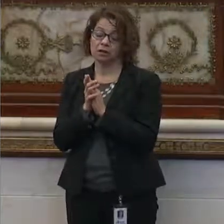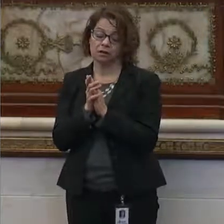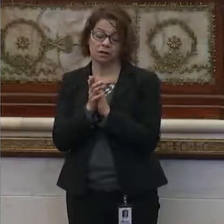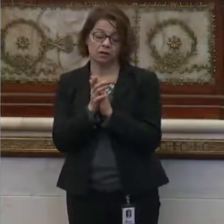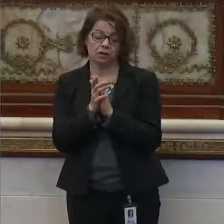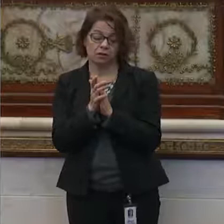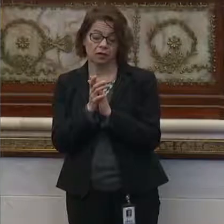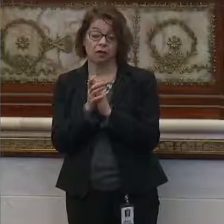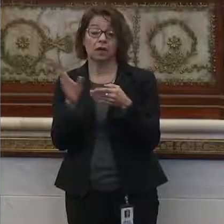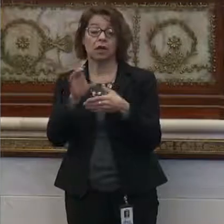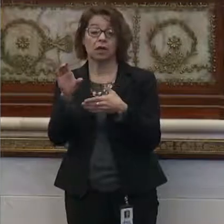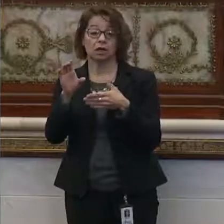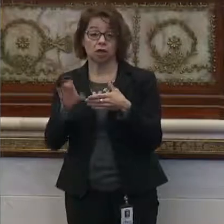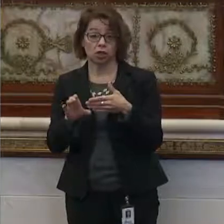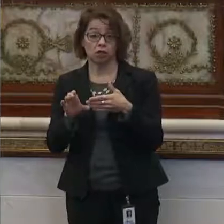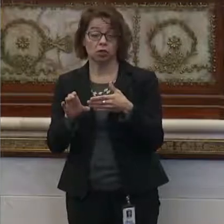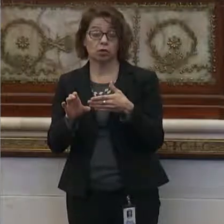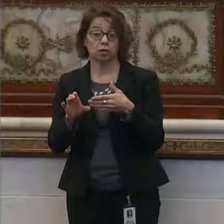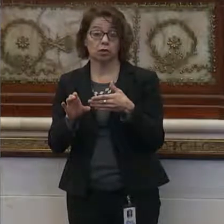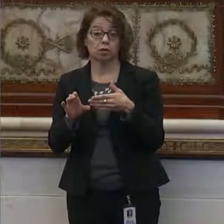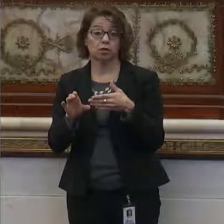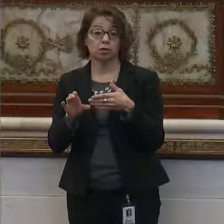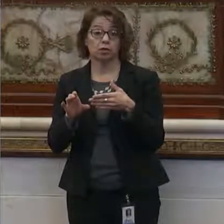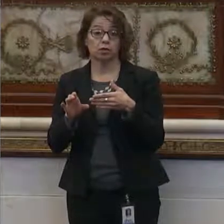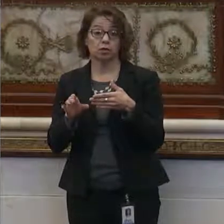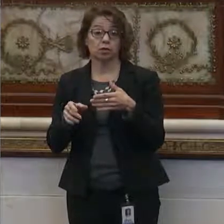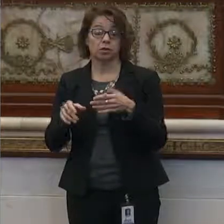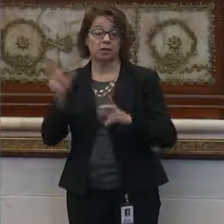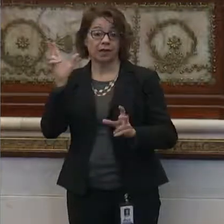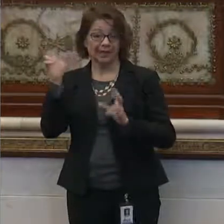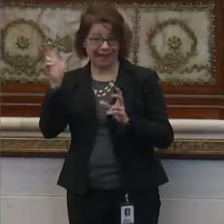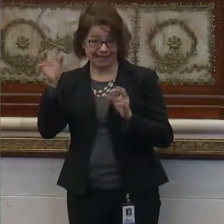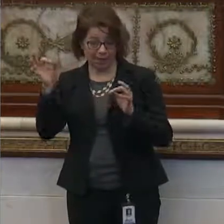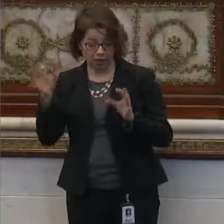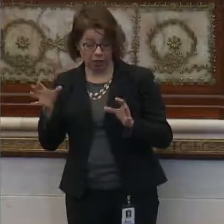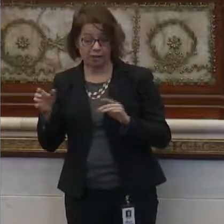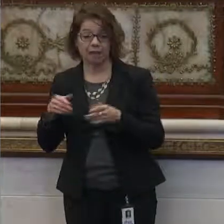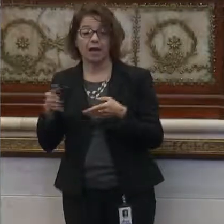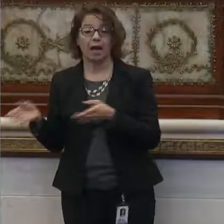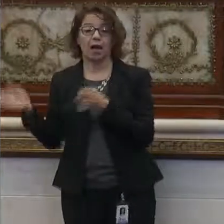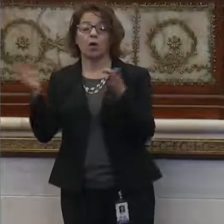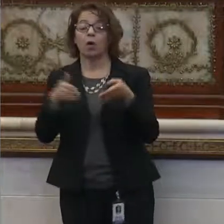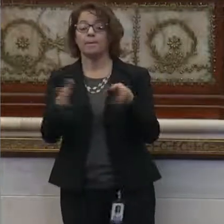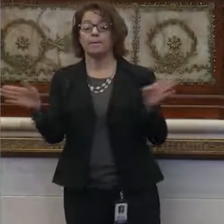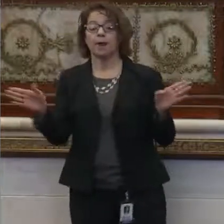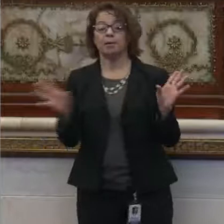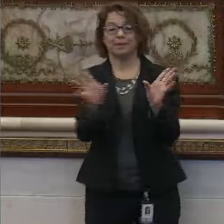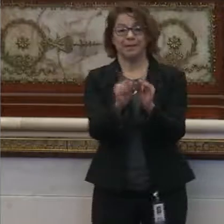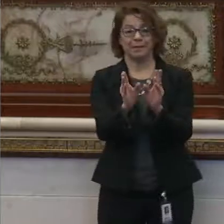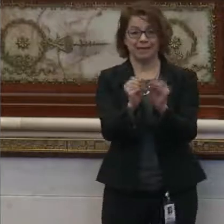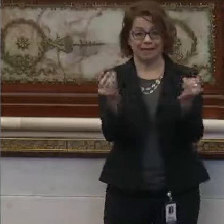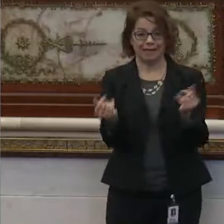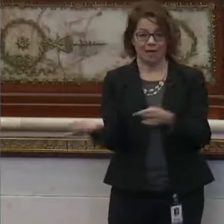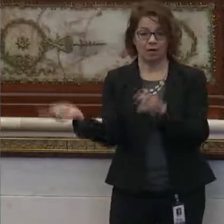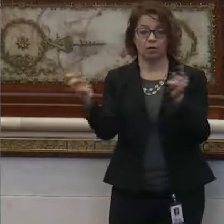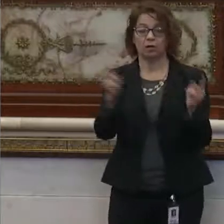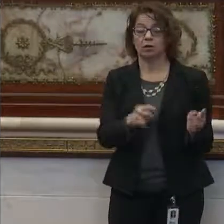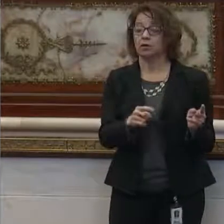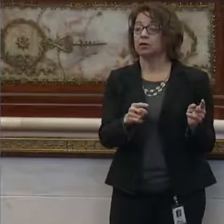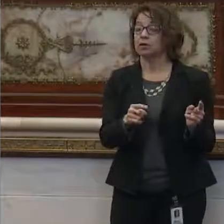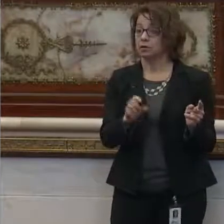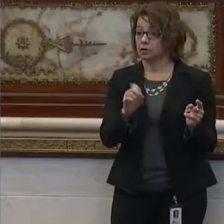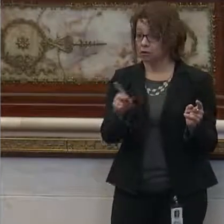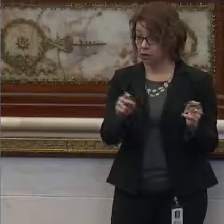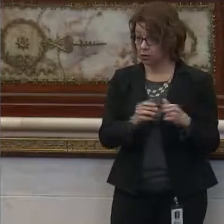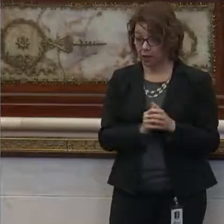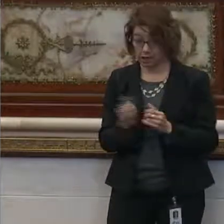this is going to conclude the hearing, and we're going to go into the public meeting at this point. There being no further